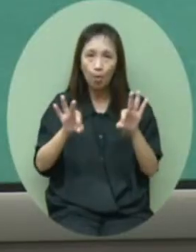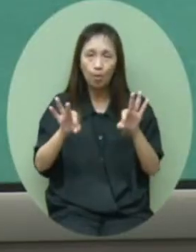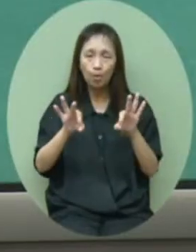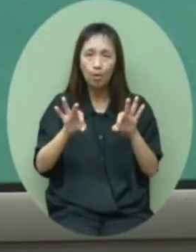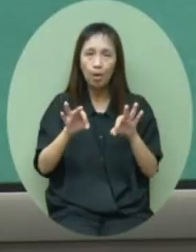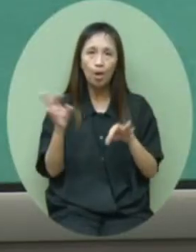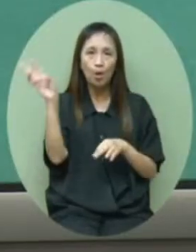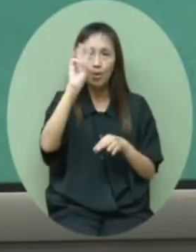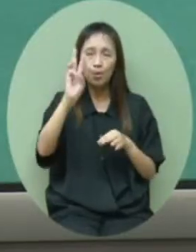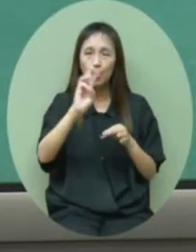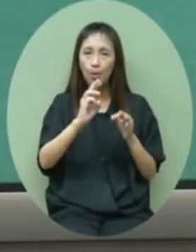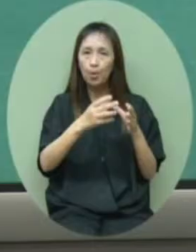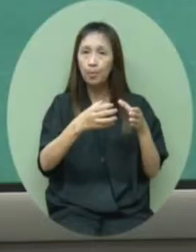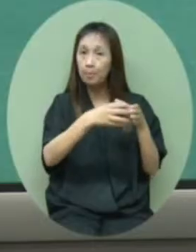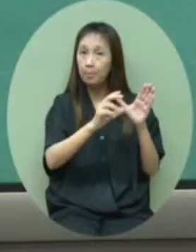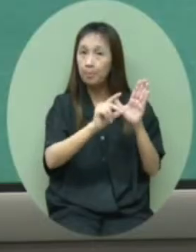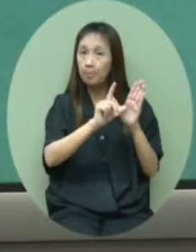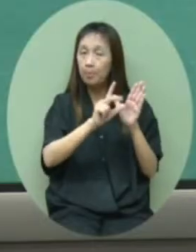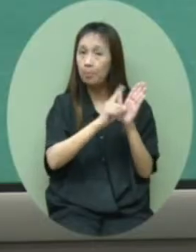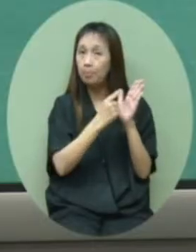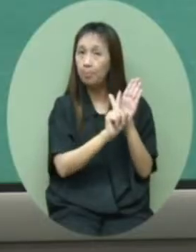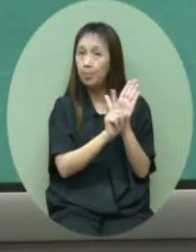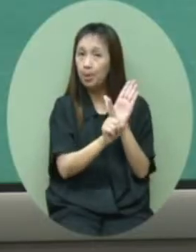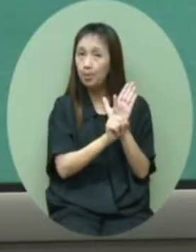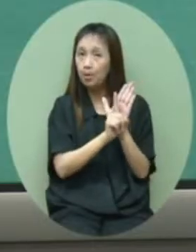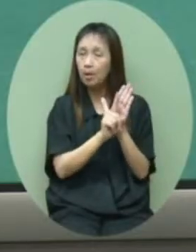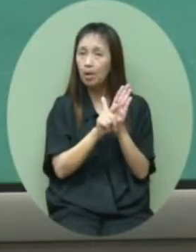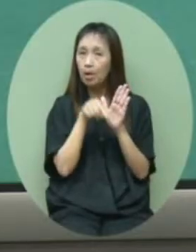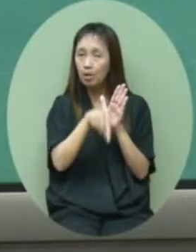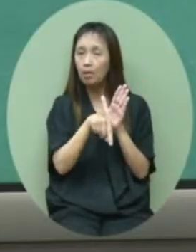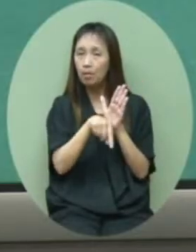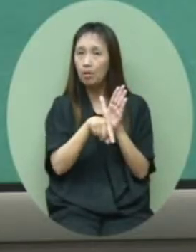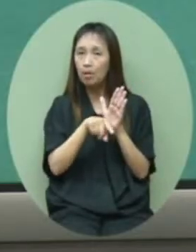there is very clear improvement. We'll continue to work.